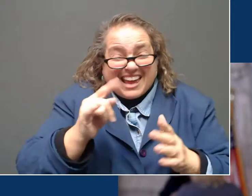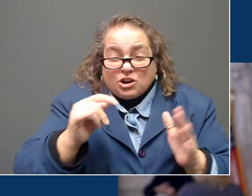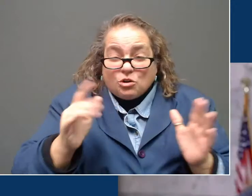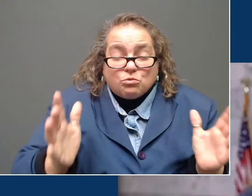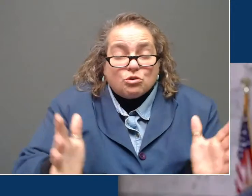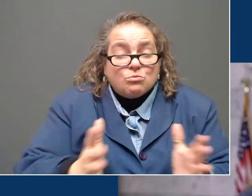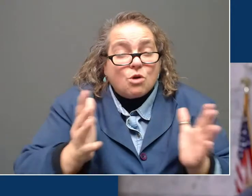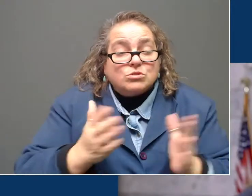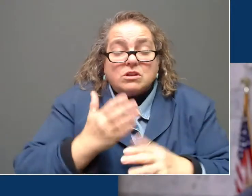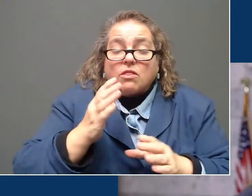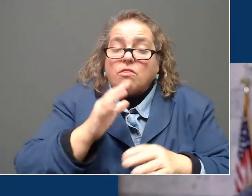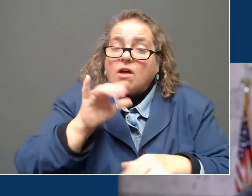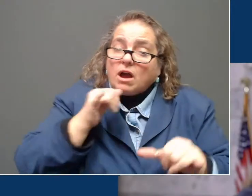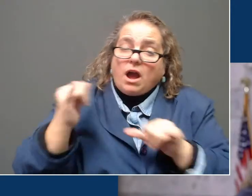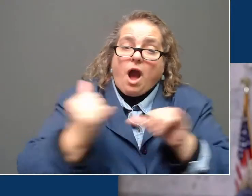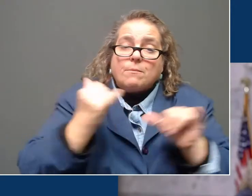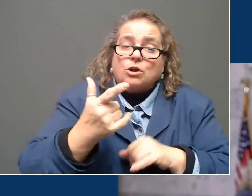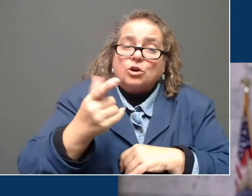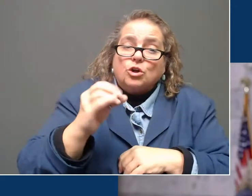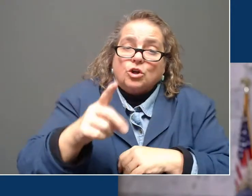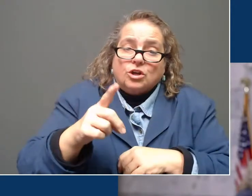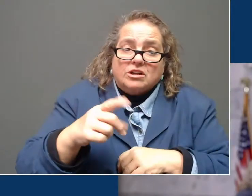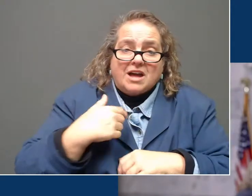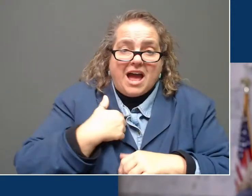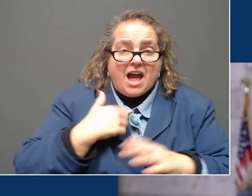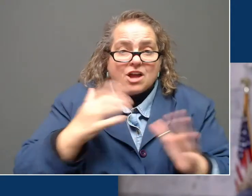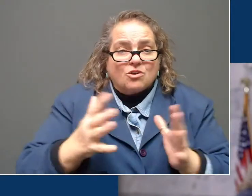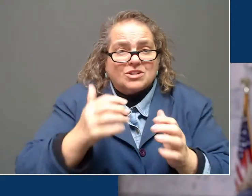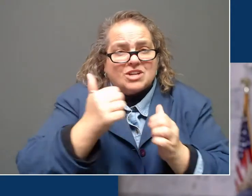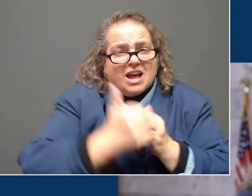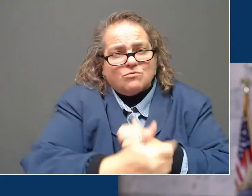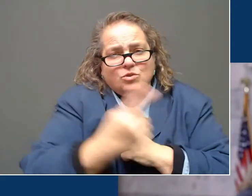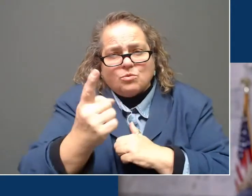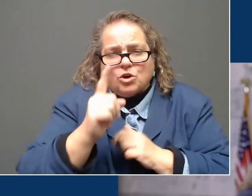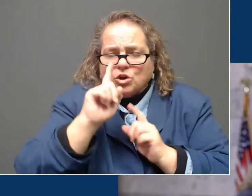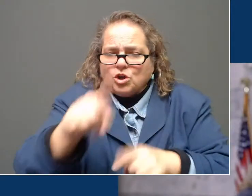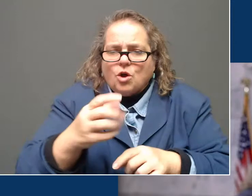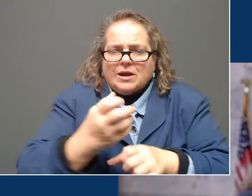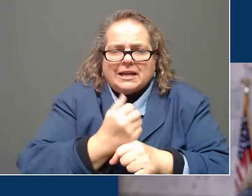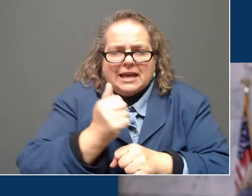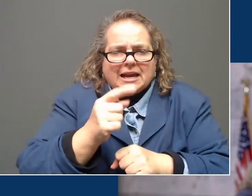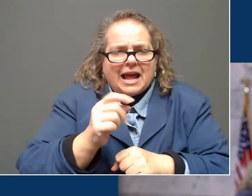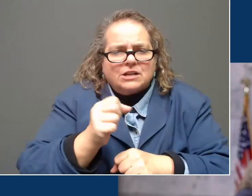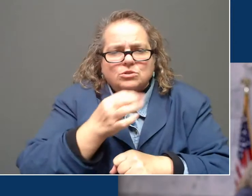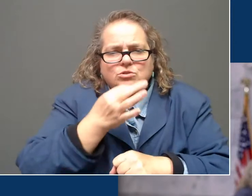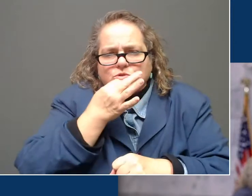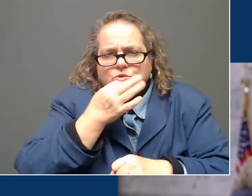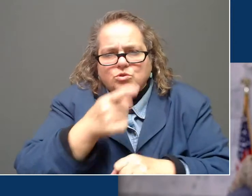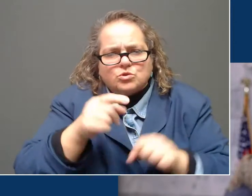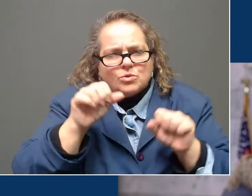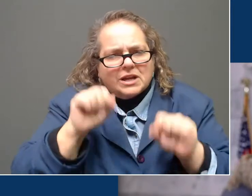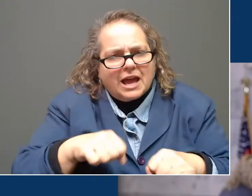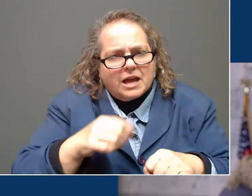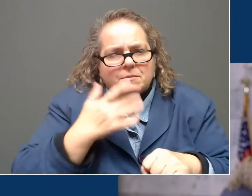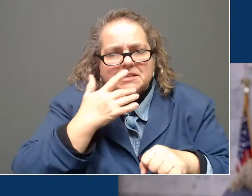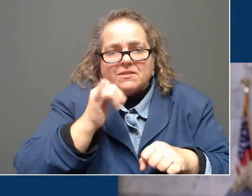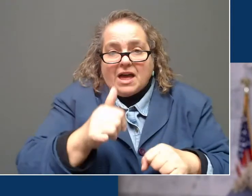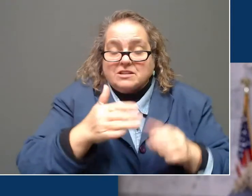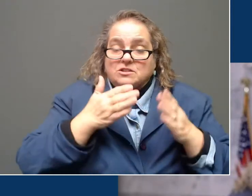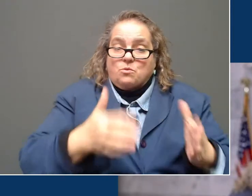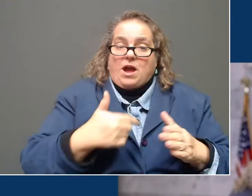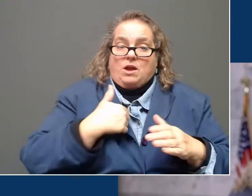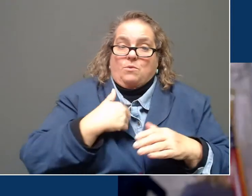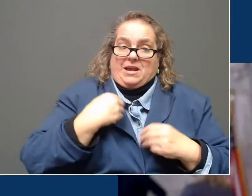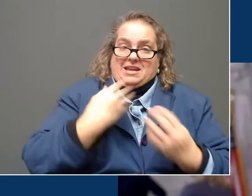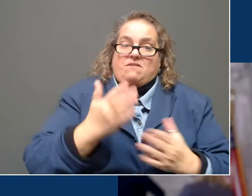each of you to do the same so that we can protect one another and our communities. Trust is an integral